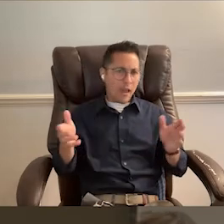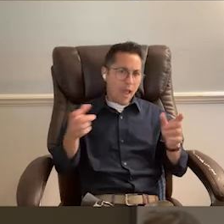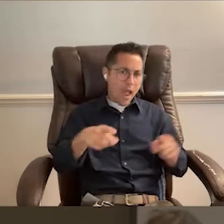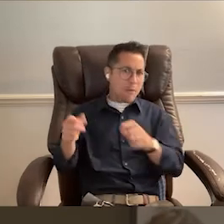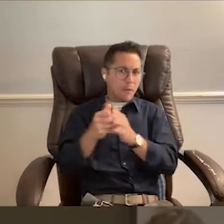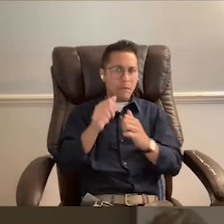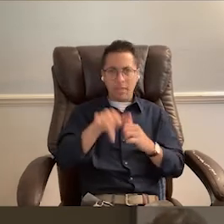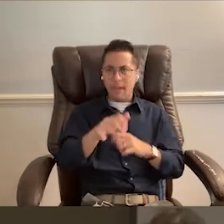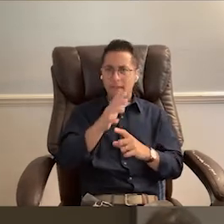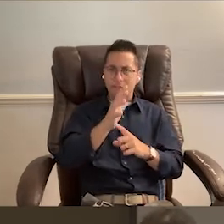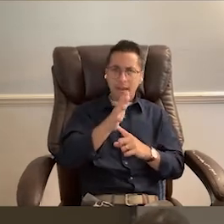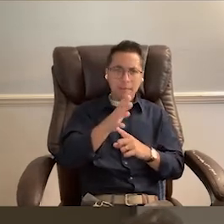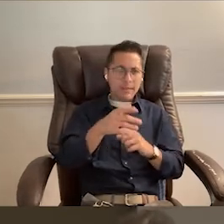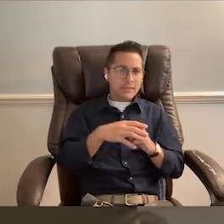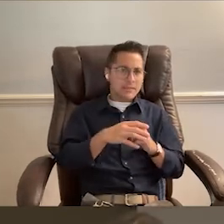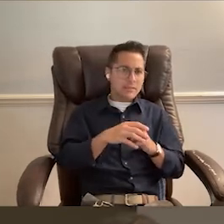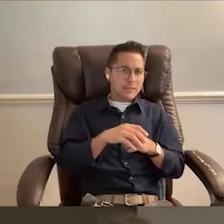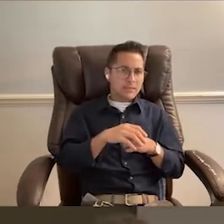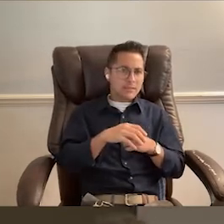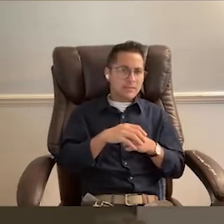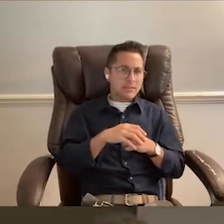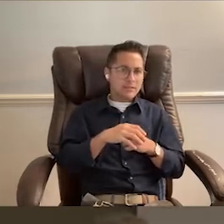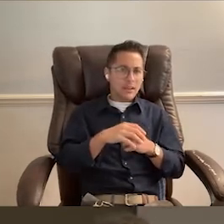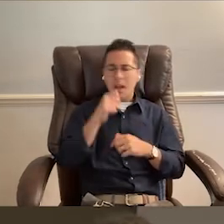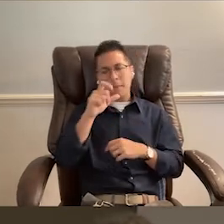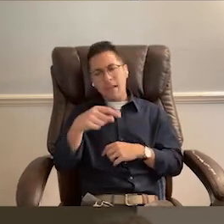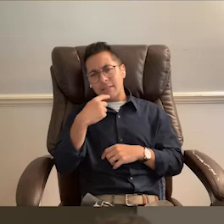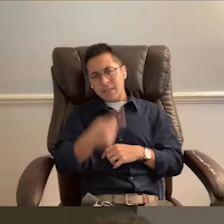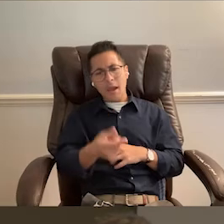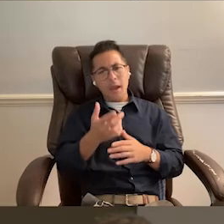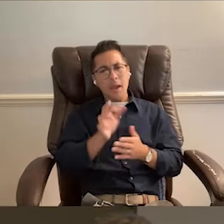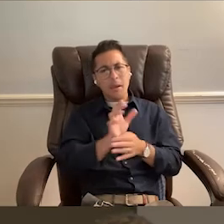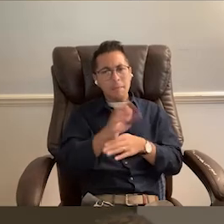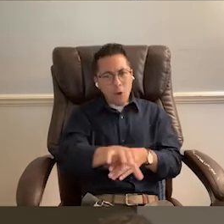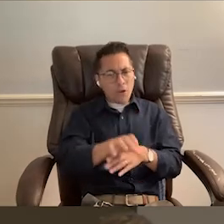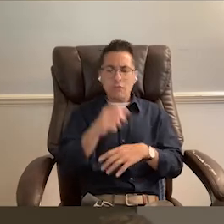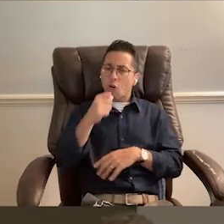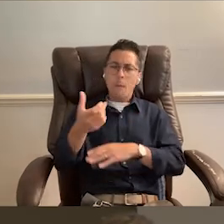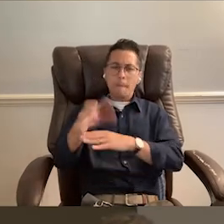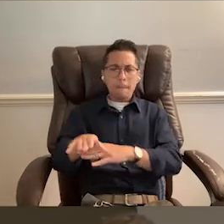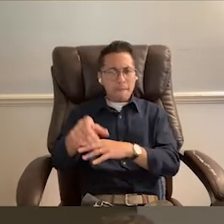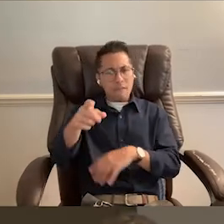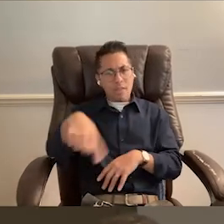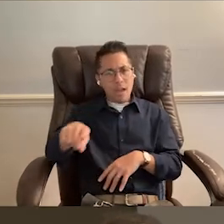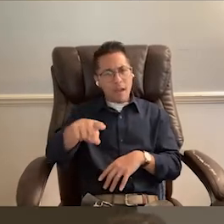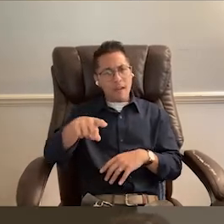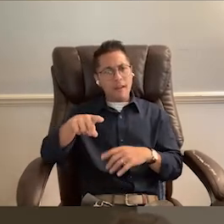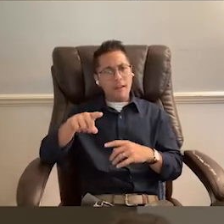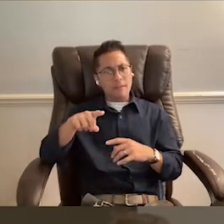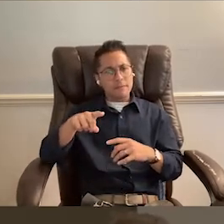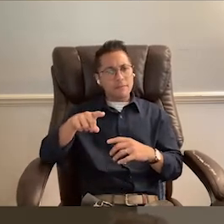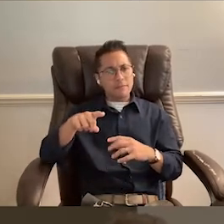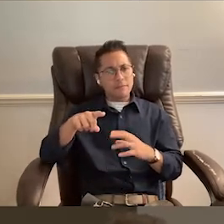let your child, you don't know what could happen between the 5 minutes of you not push.